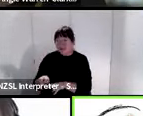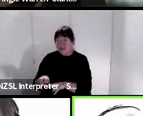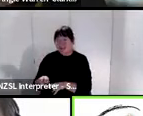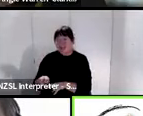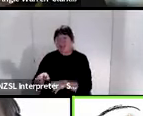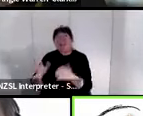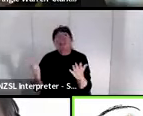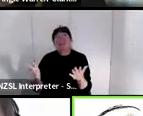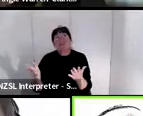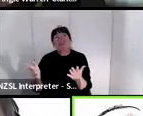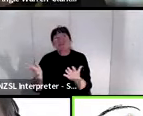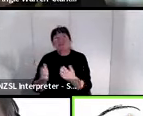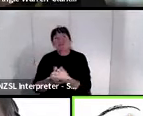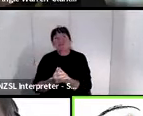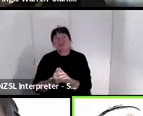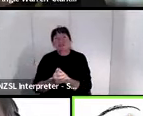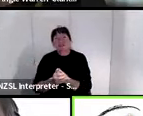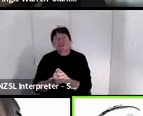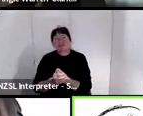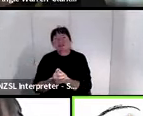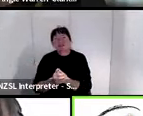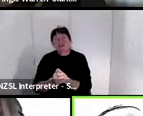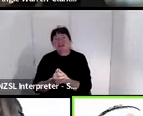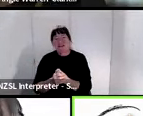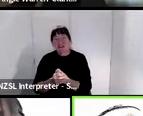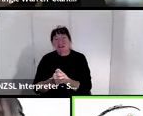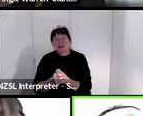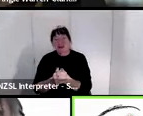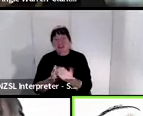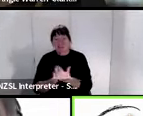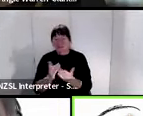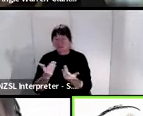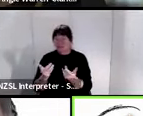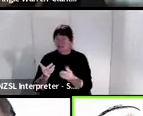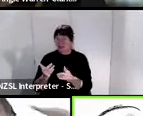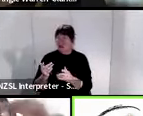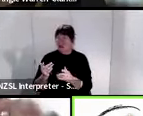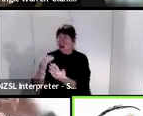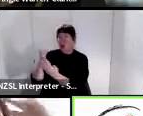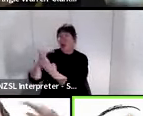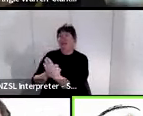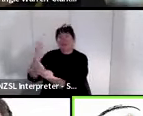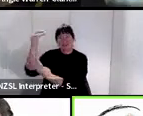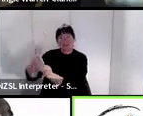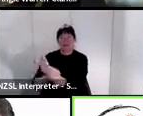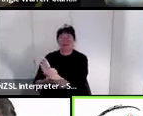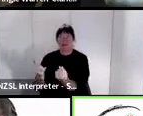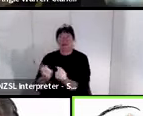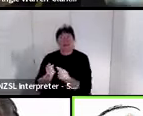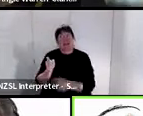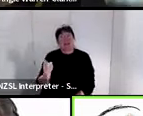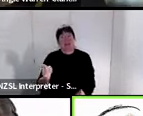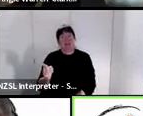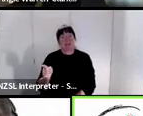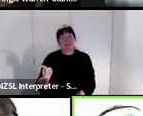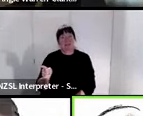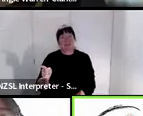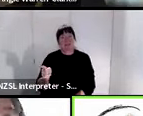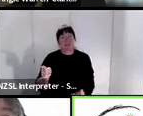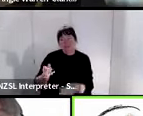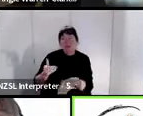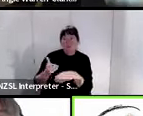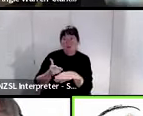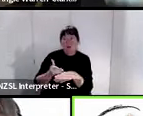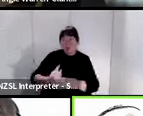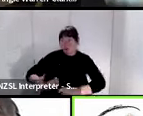audio, so nobody knows where to get, like, and then you've got a whole list of different things that you can work on simultaneously. Amy, did you have anything you